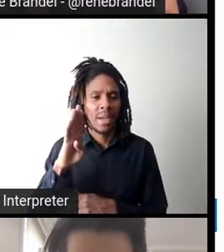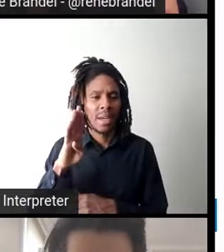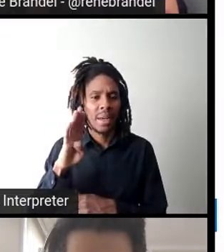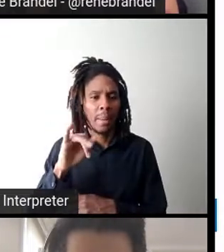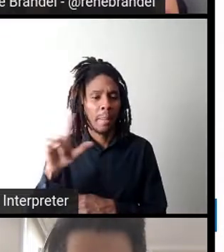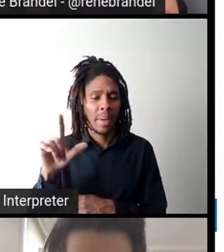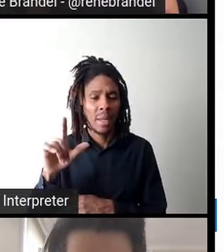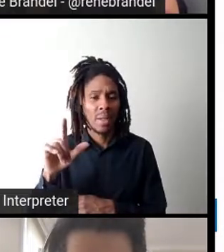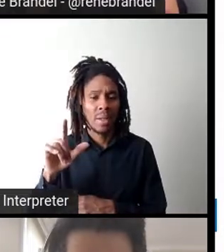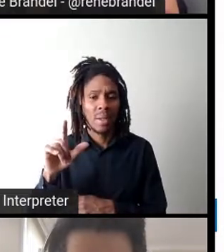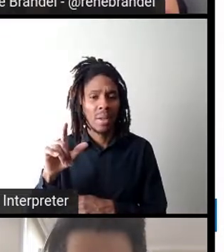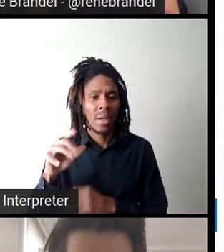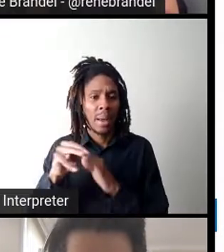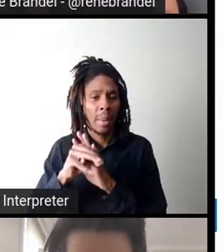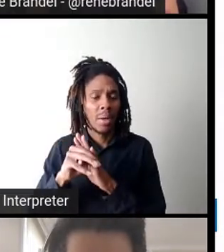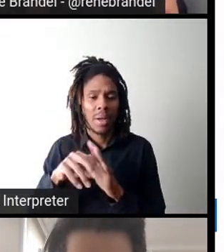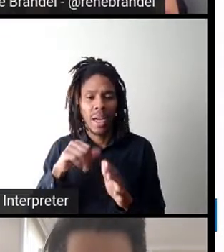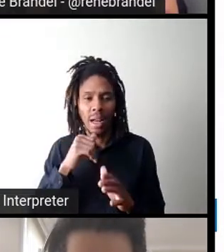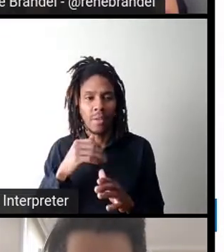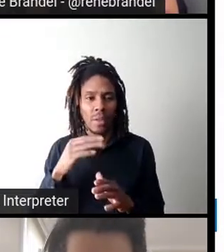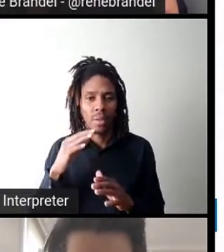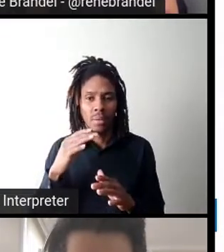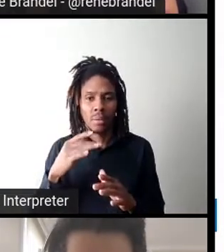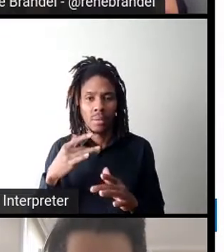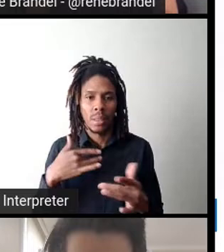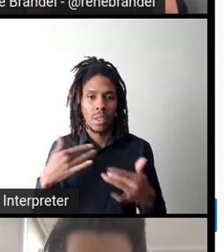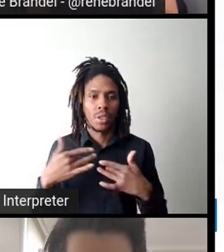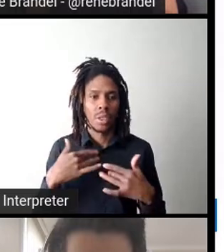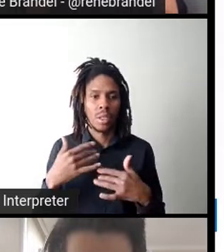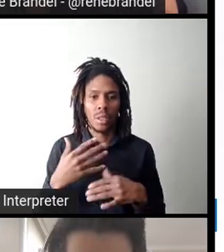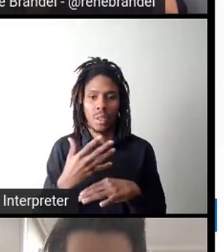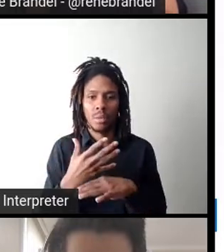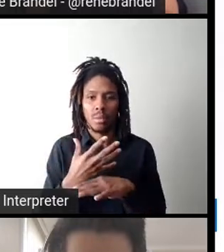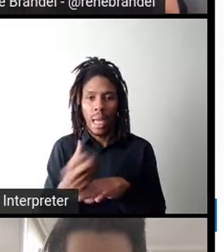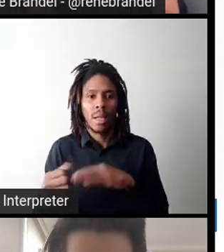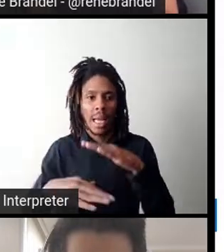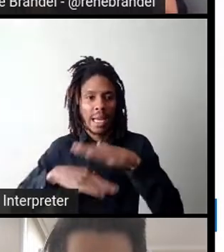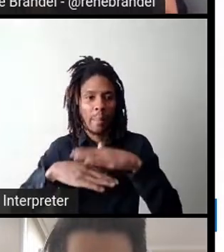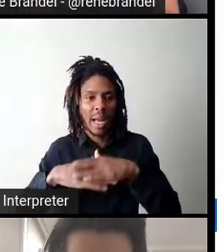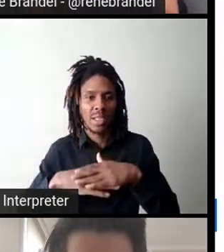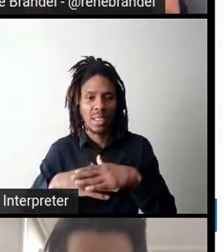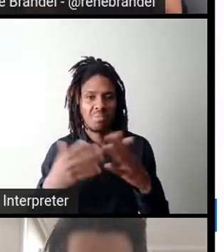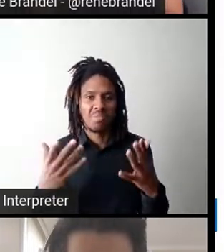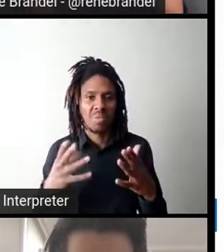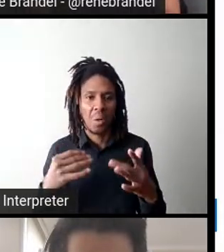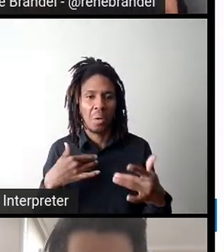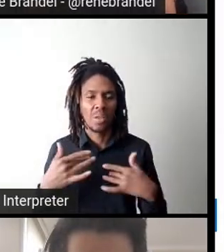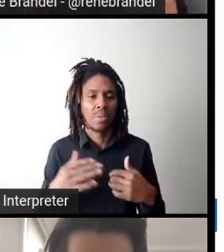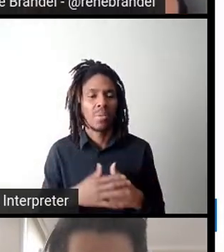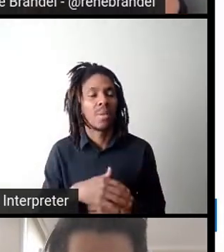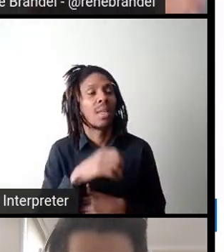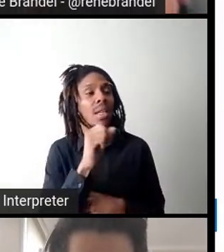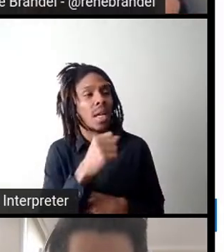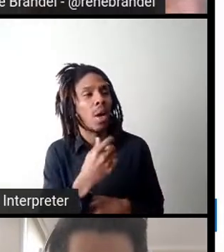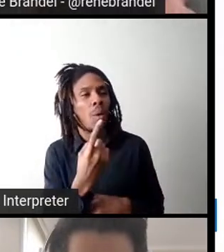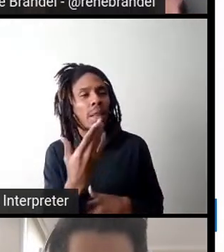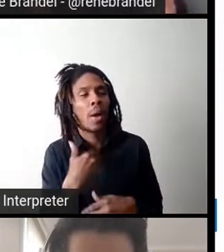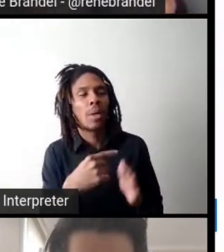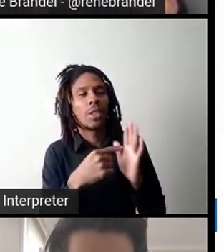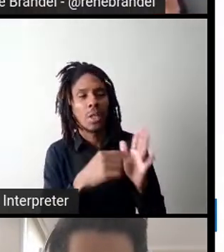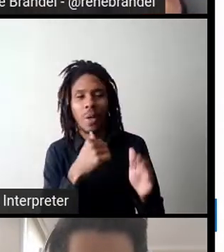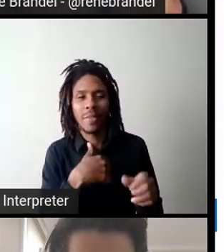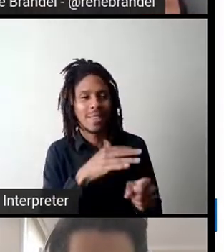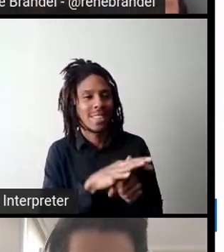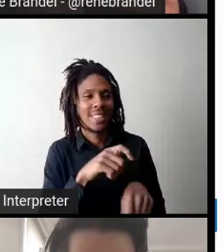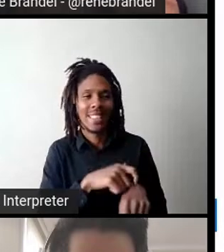DynamoDB, and I'm not going to have to worry about running out of any capacity whatsoever. Yeah. Actually, something that I would love to show you, but we don't have time